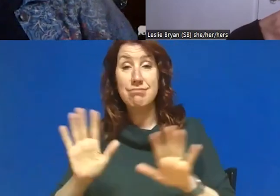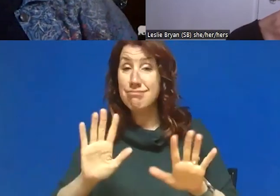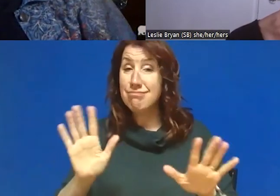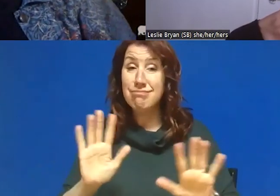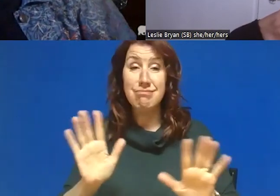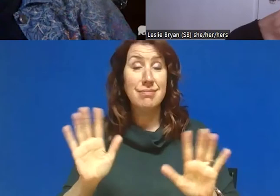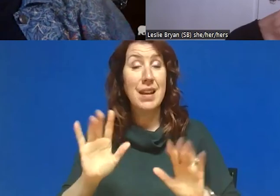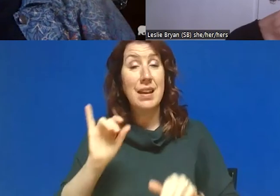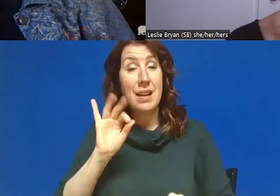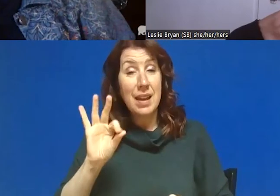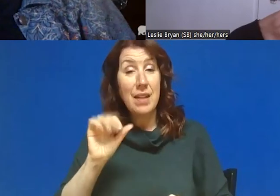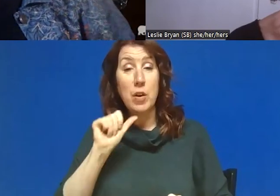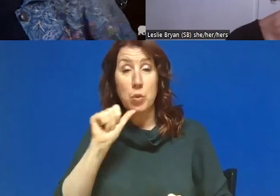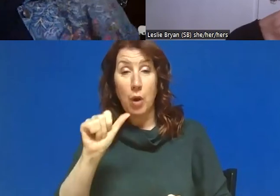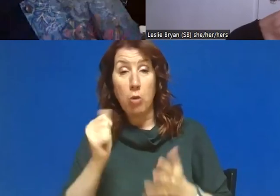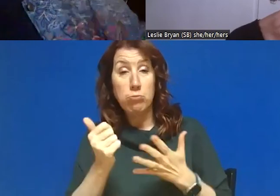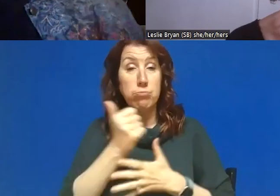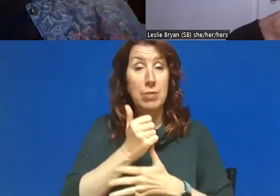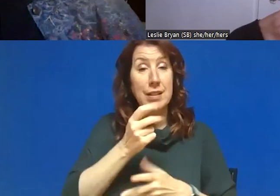is if you do not prioritize disabled people.